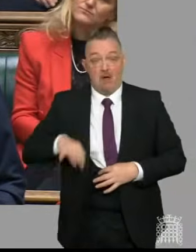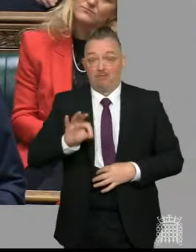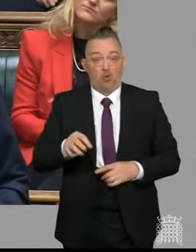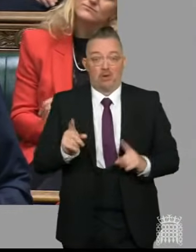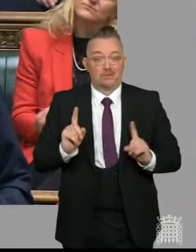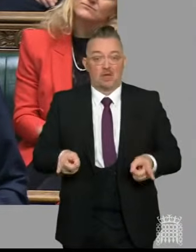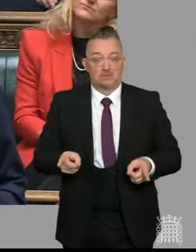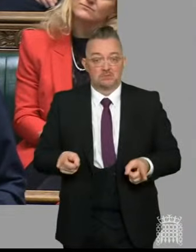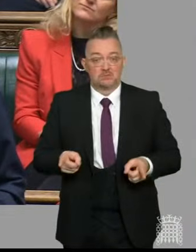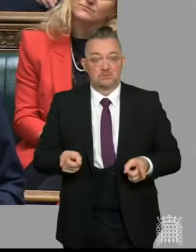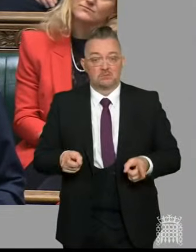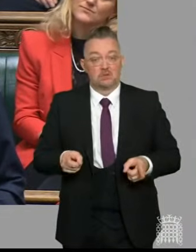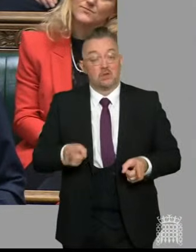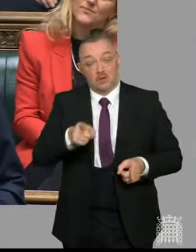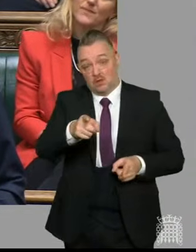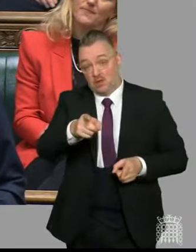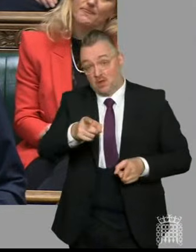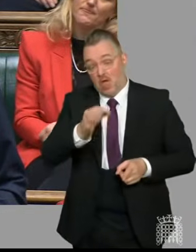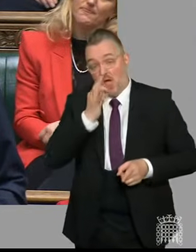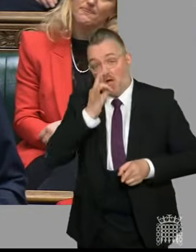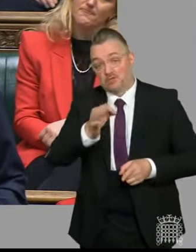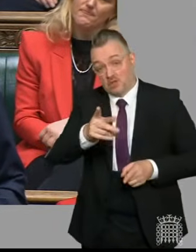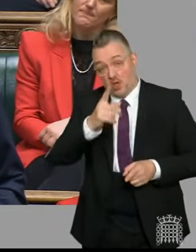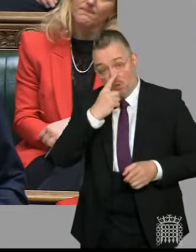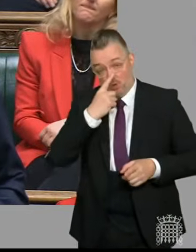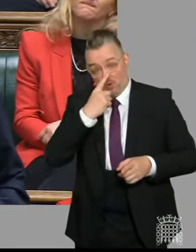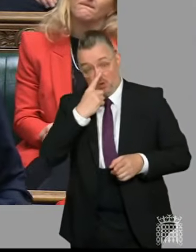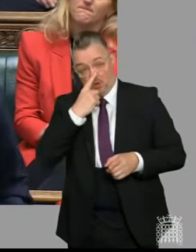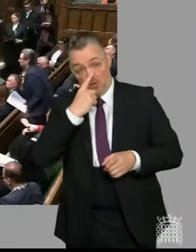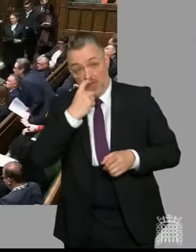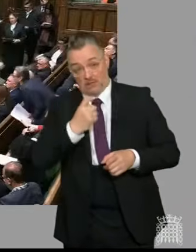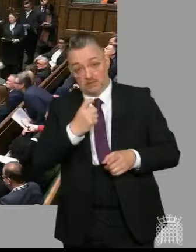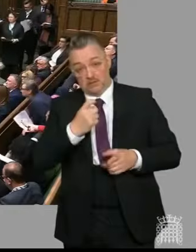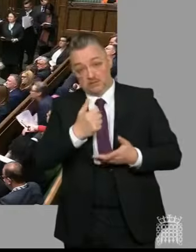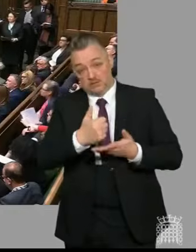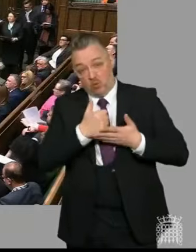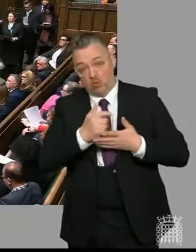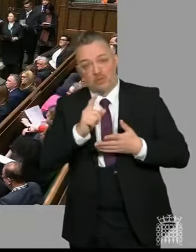this gay tax for same-sex couples who want to start a family?